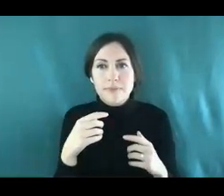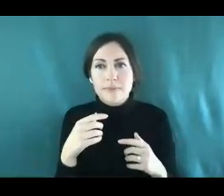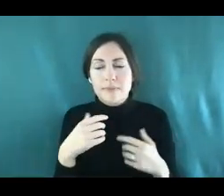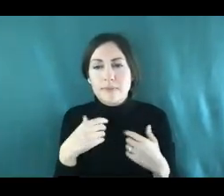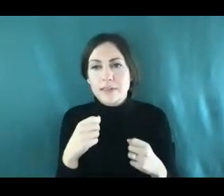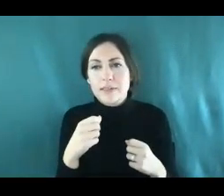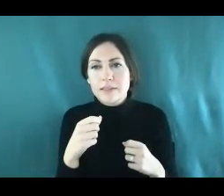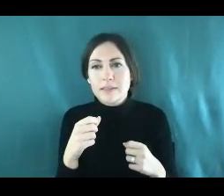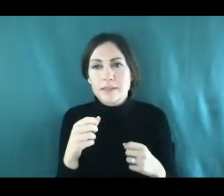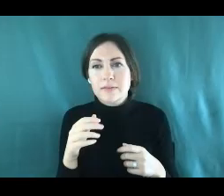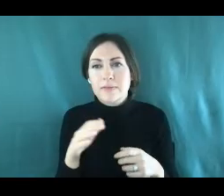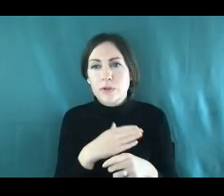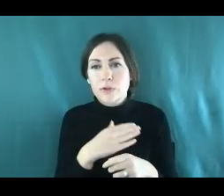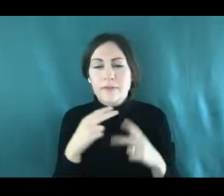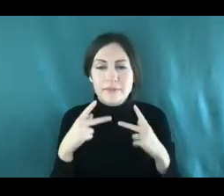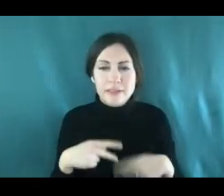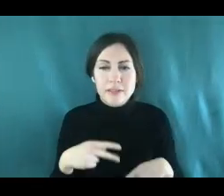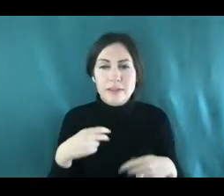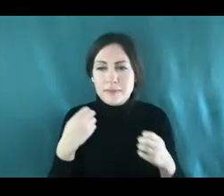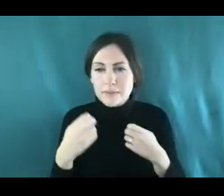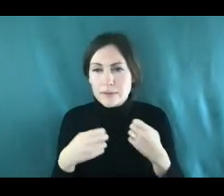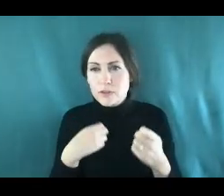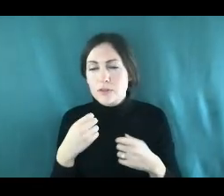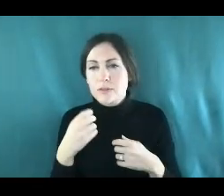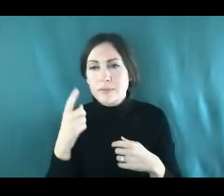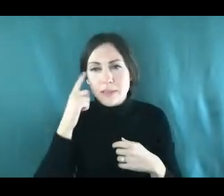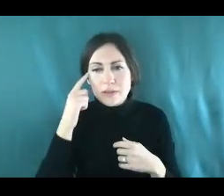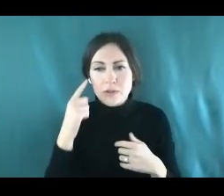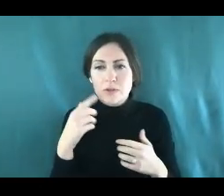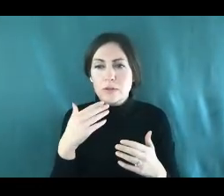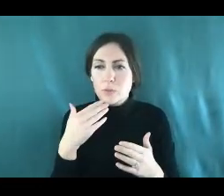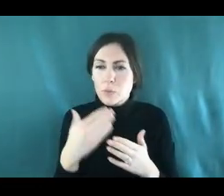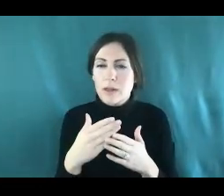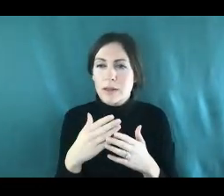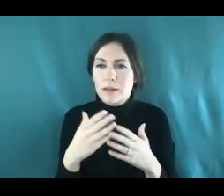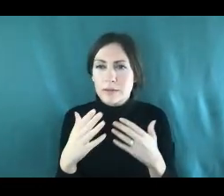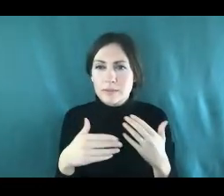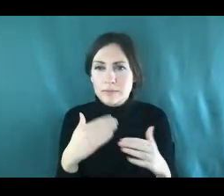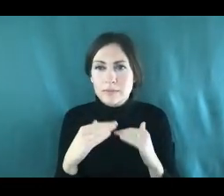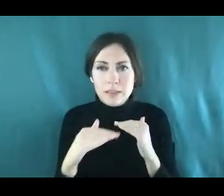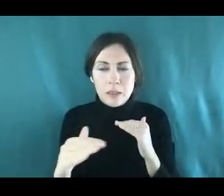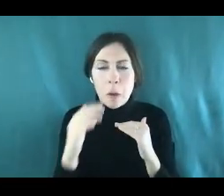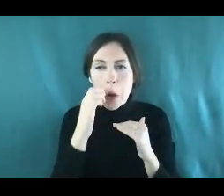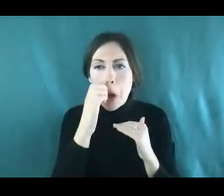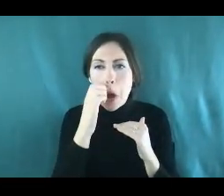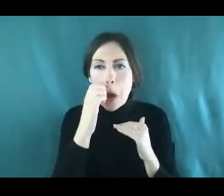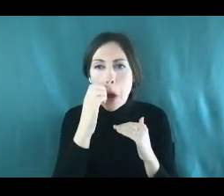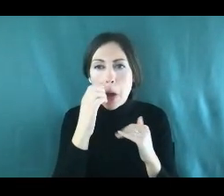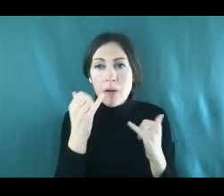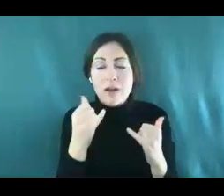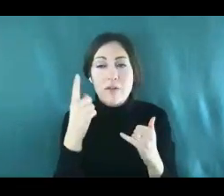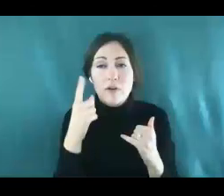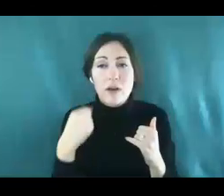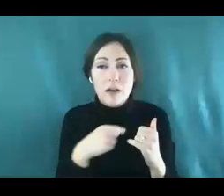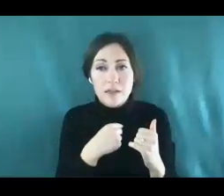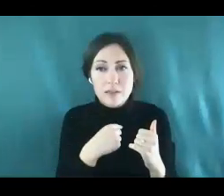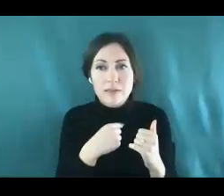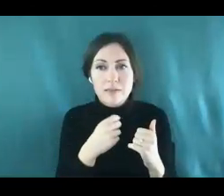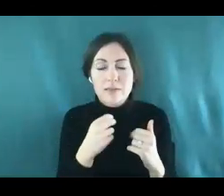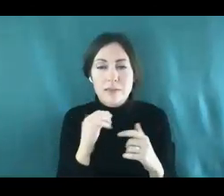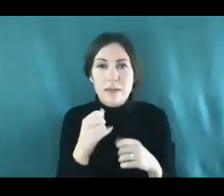physical, mental, and emotional and social well-being. And that social determinant of health right now for us is